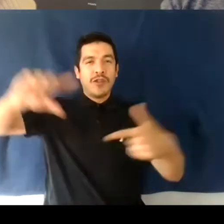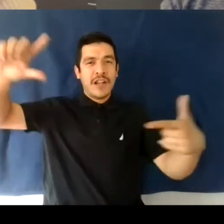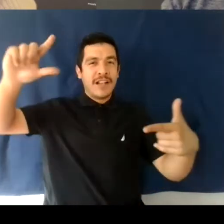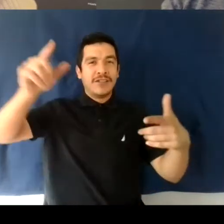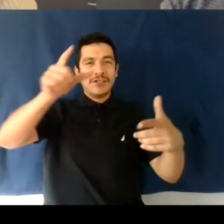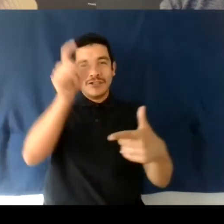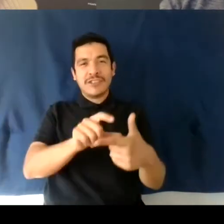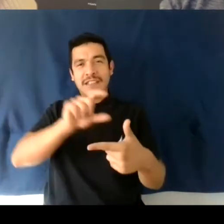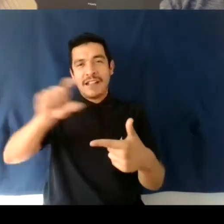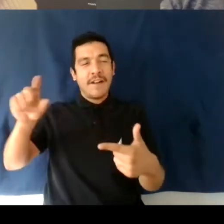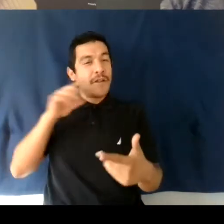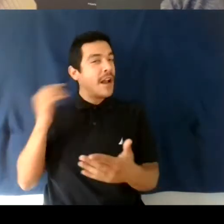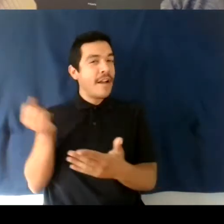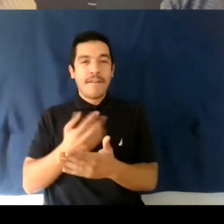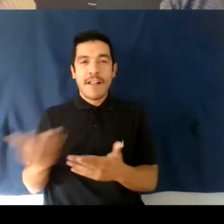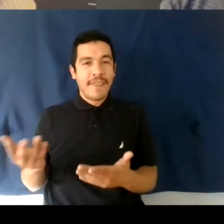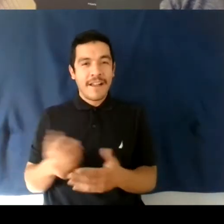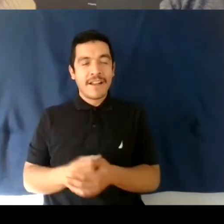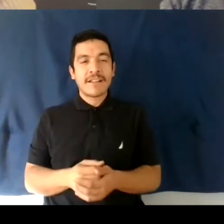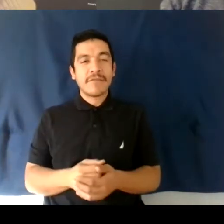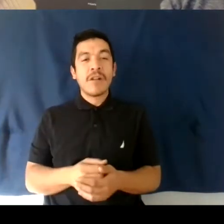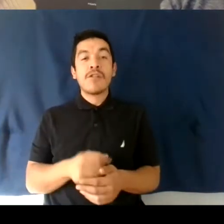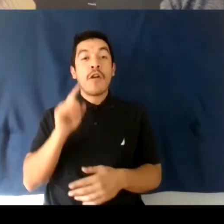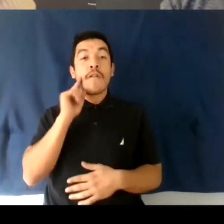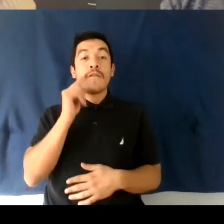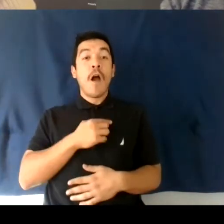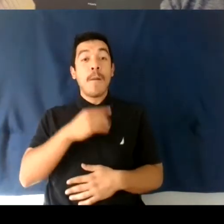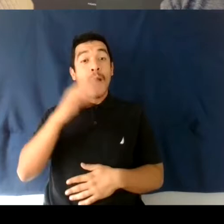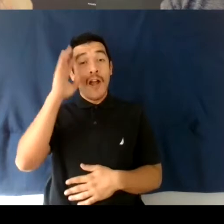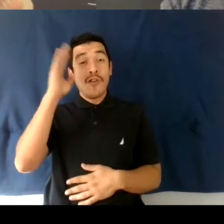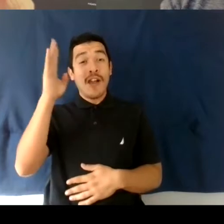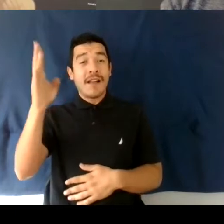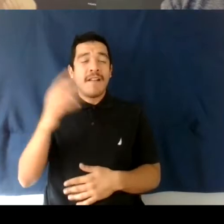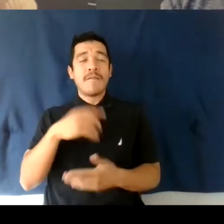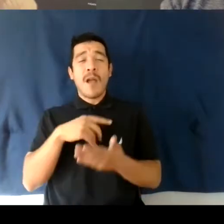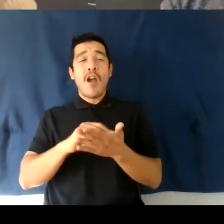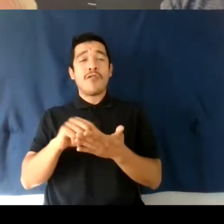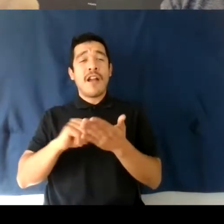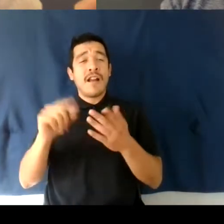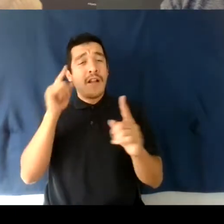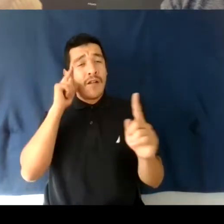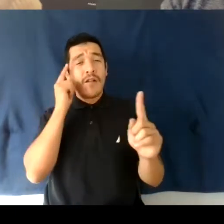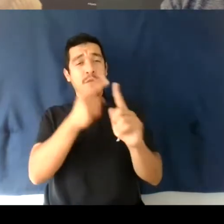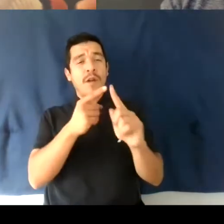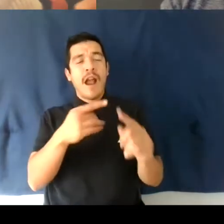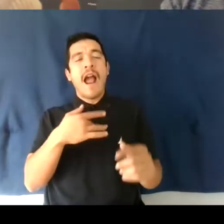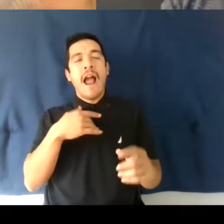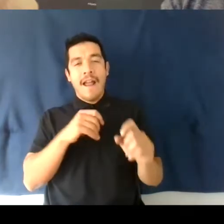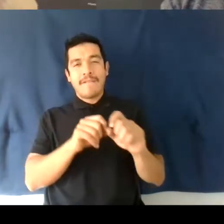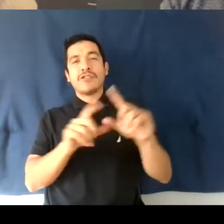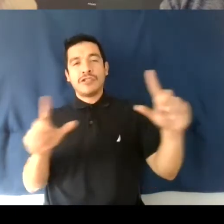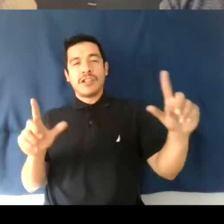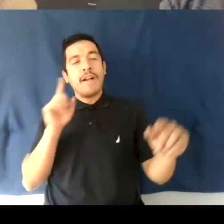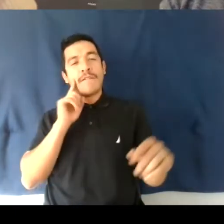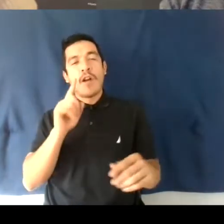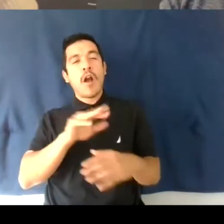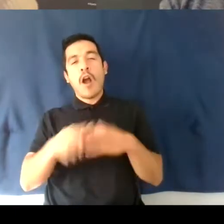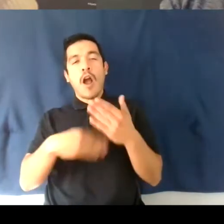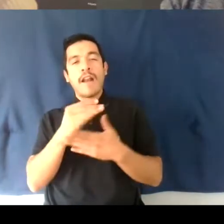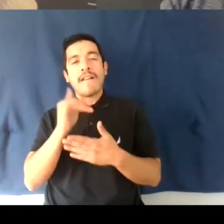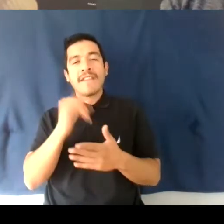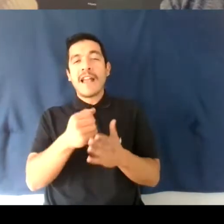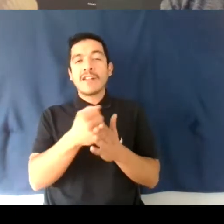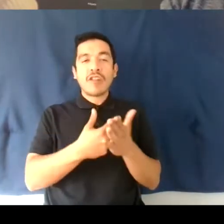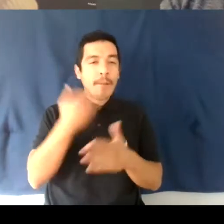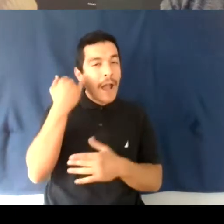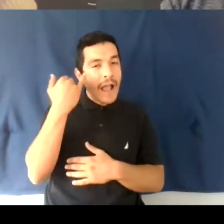I have like for my creative, like my writing goals, I have a spreadsheet of like all of the script ideas